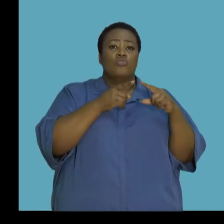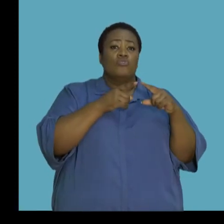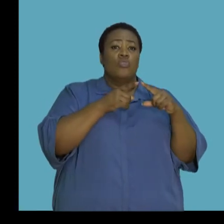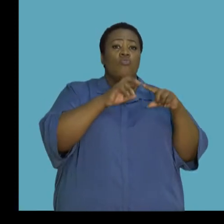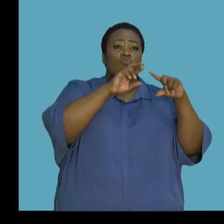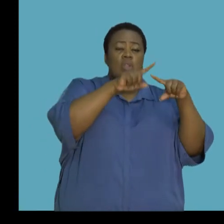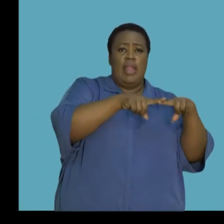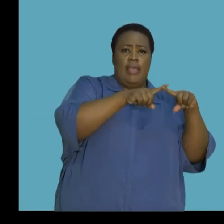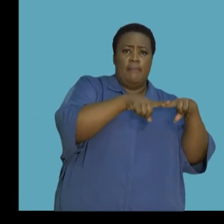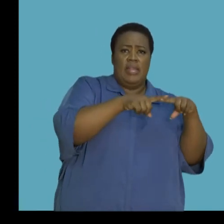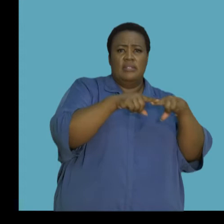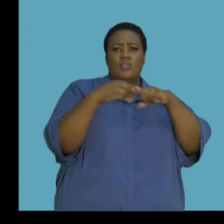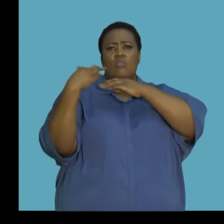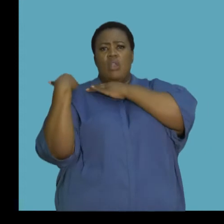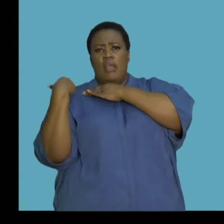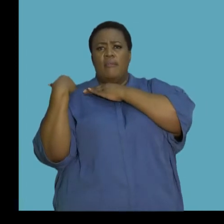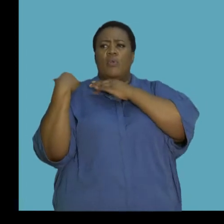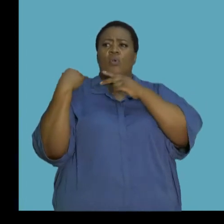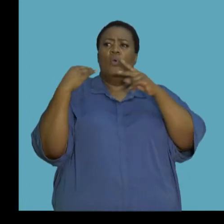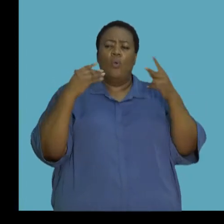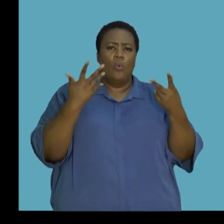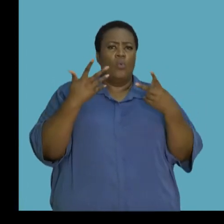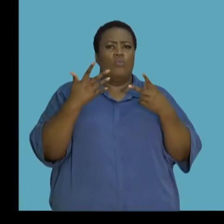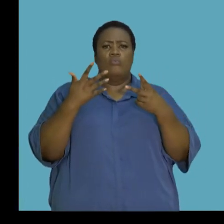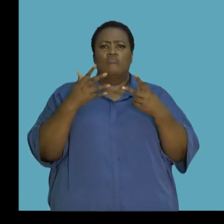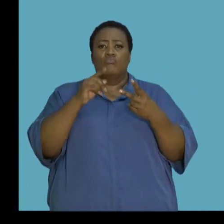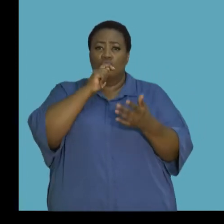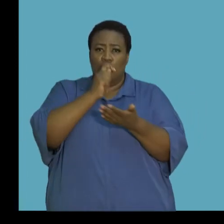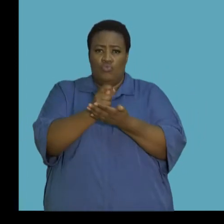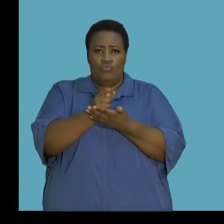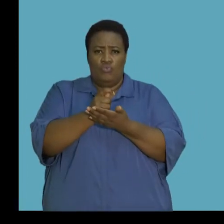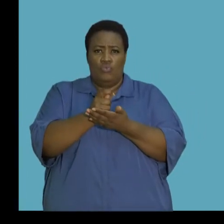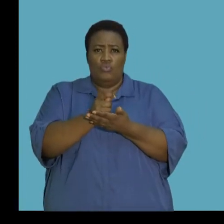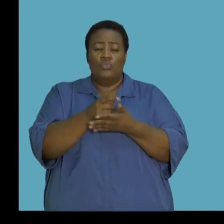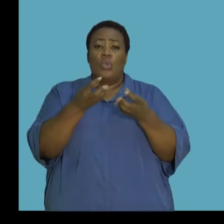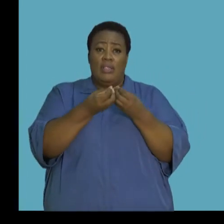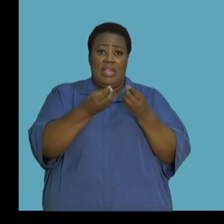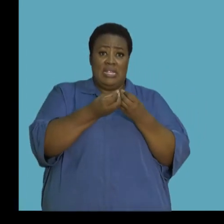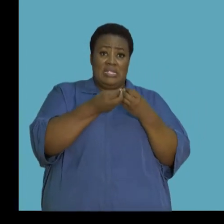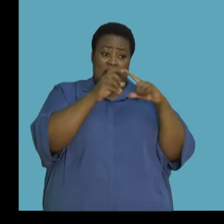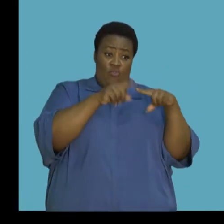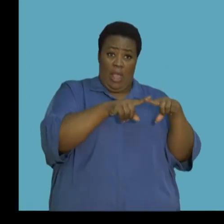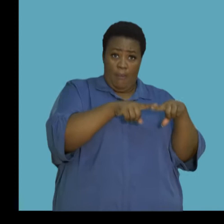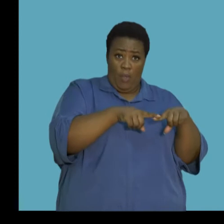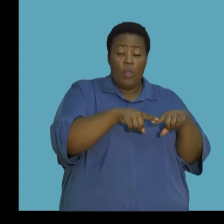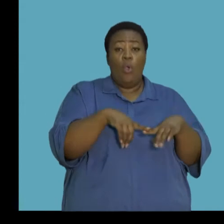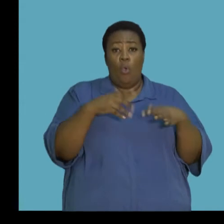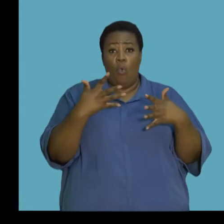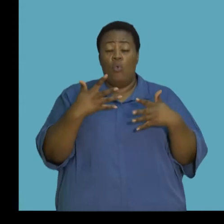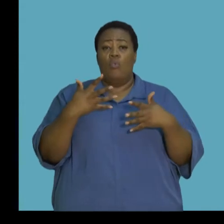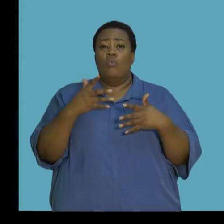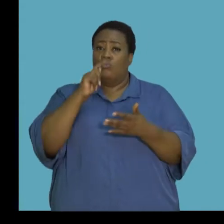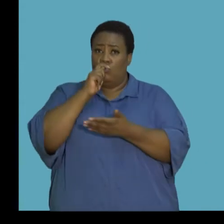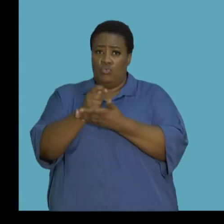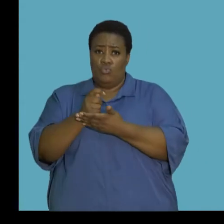the validity of an experiment. So we often refer to things as being reliable or that they're valid. And